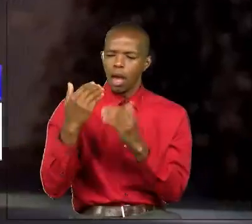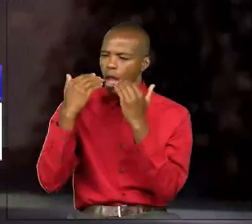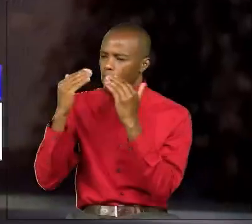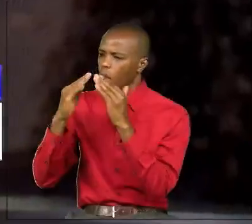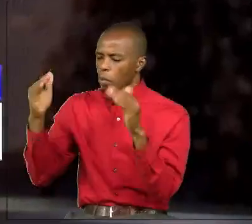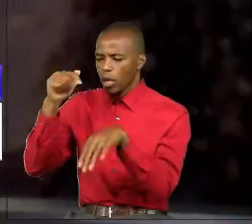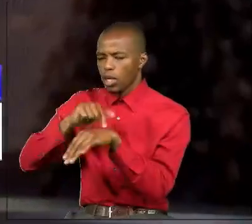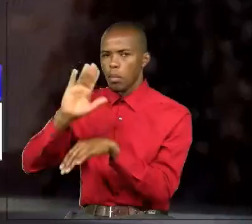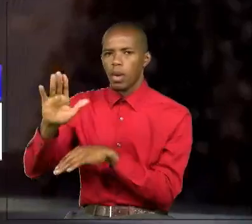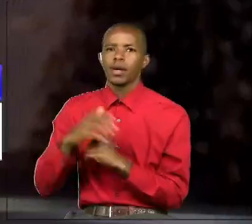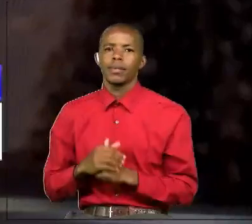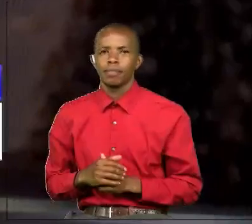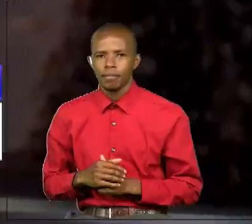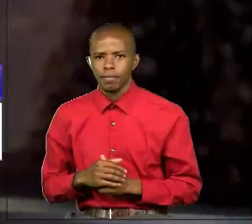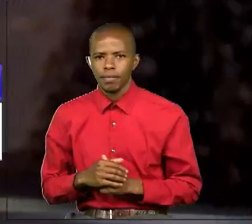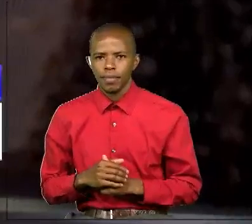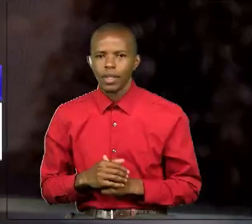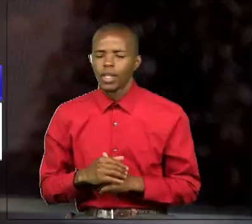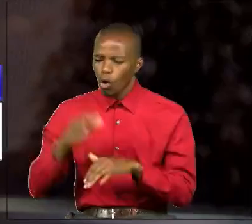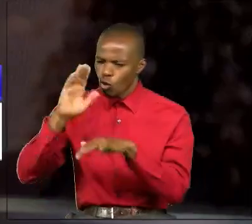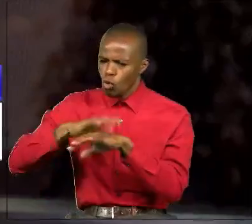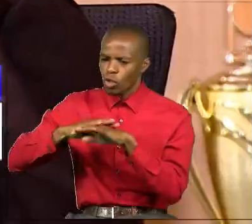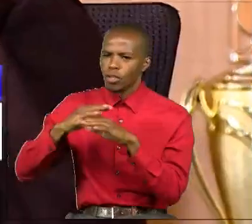for creating time. It's been an insightful